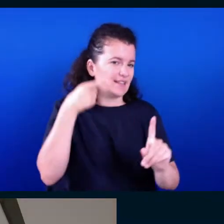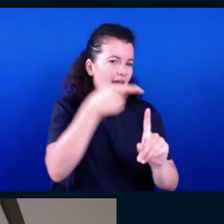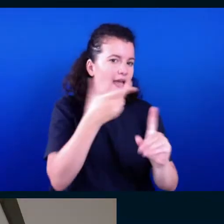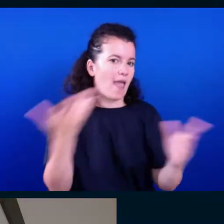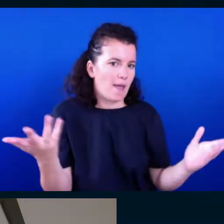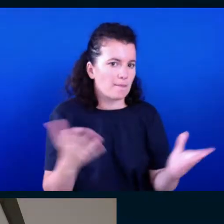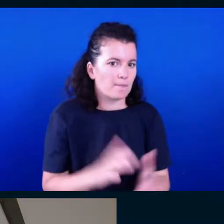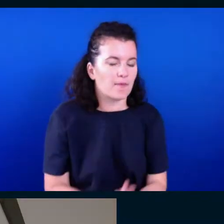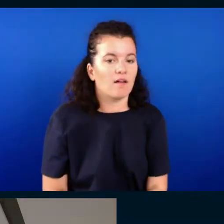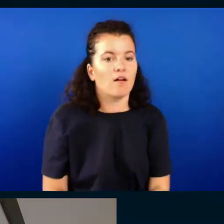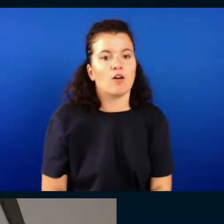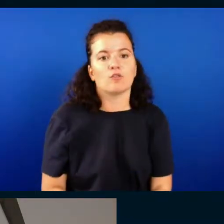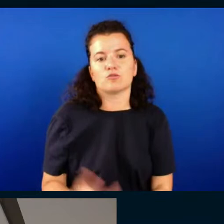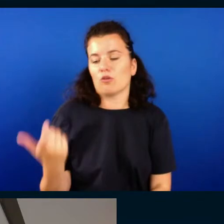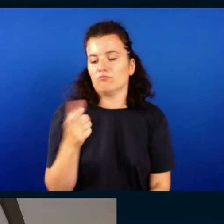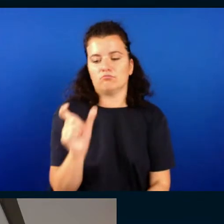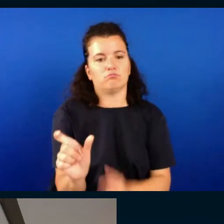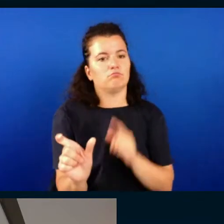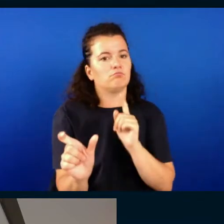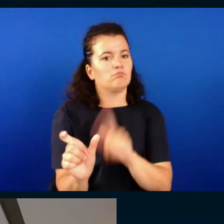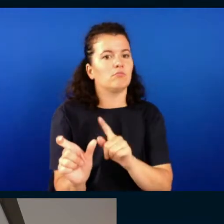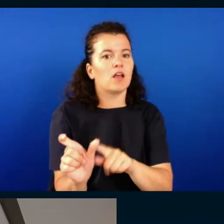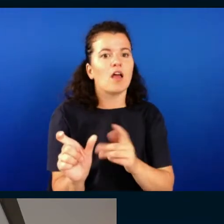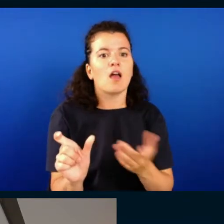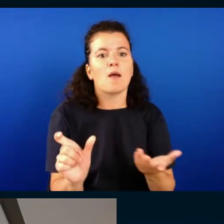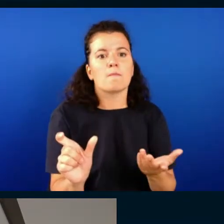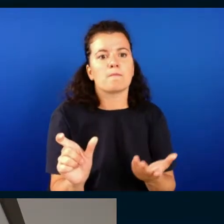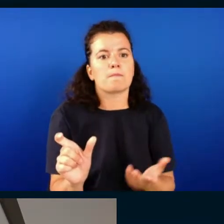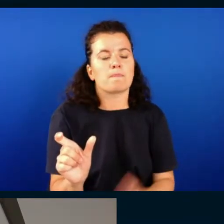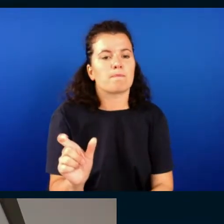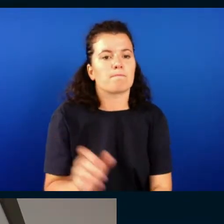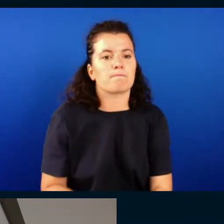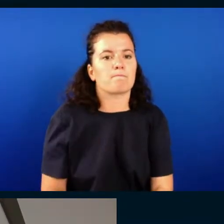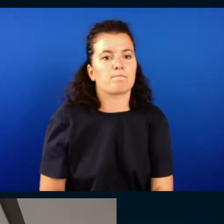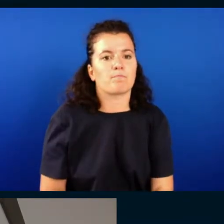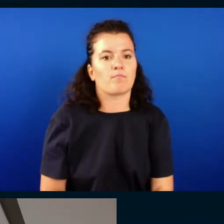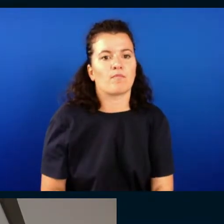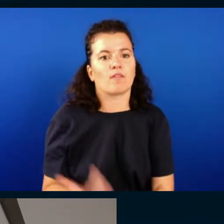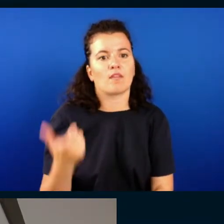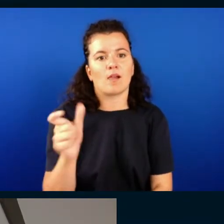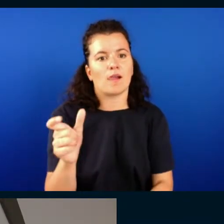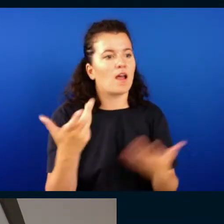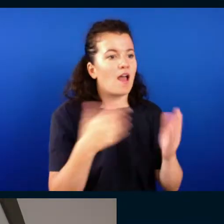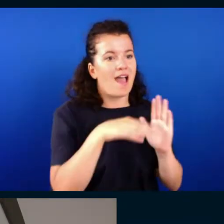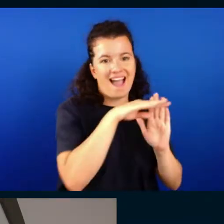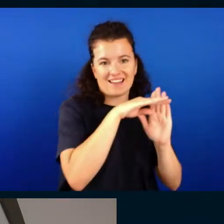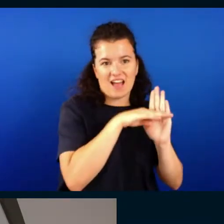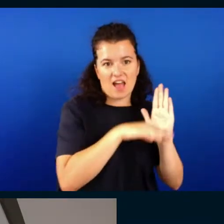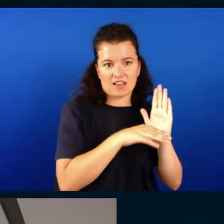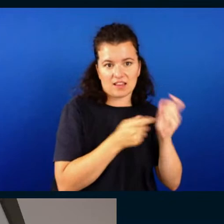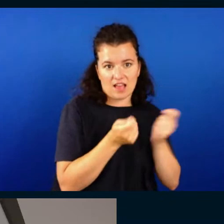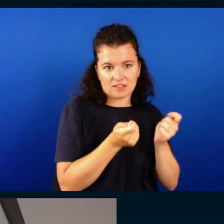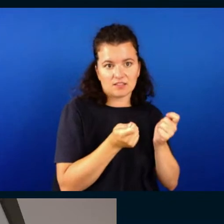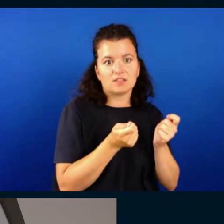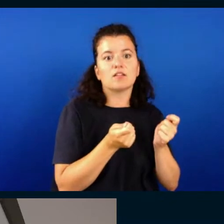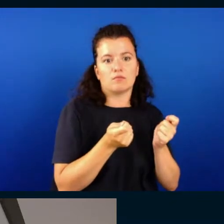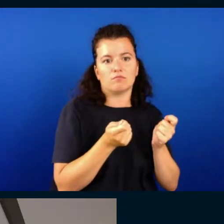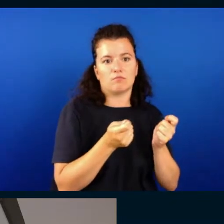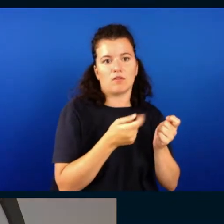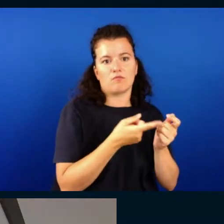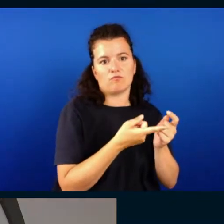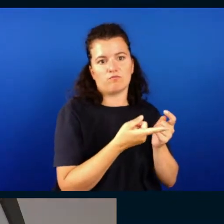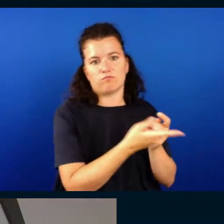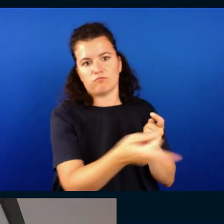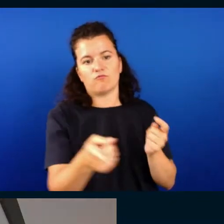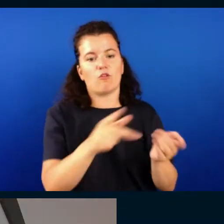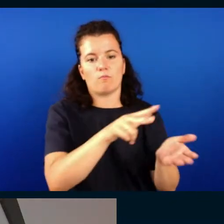is linking to which is hosted in North Europe, and the governing guideline says it is only permitted to do it in West Europe,